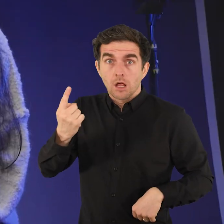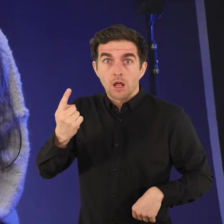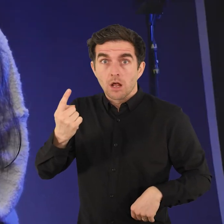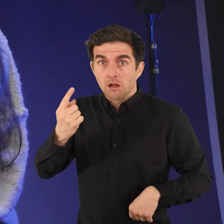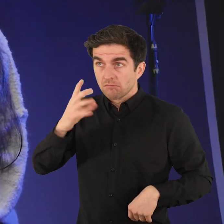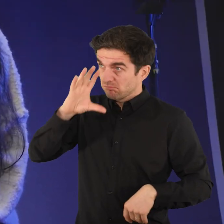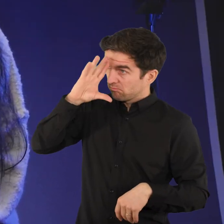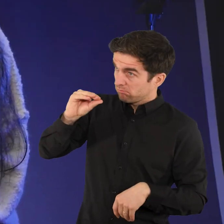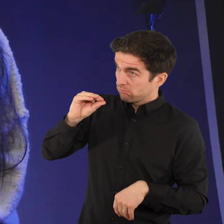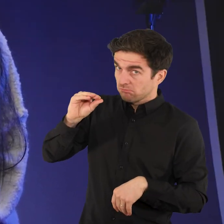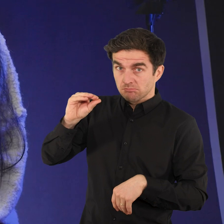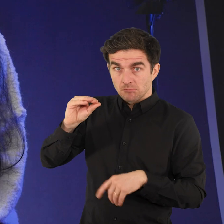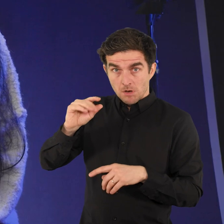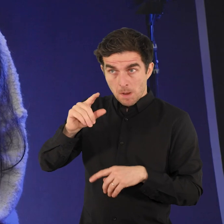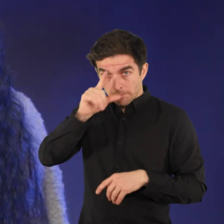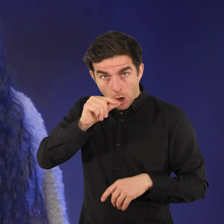give a message to Putin,